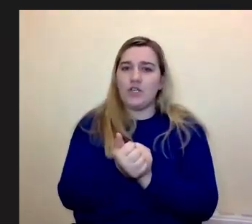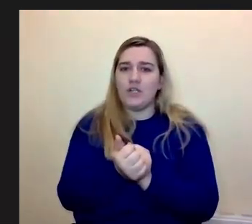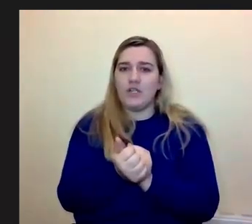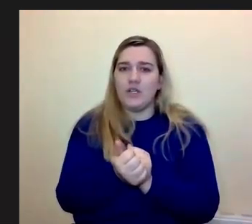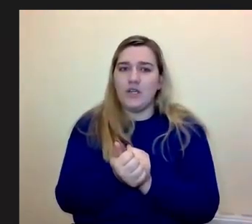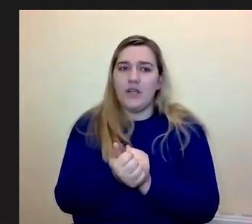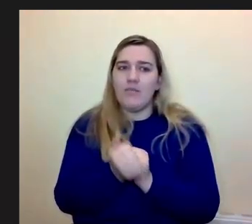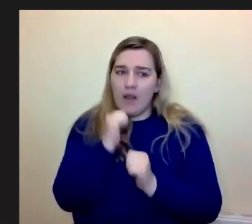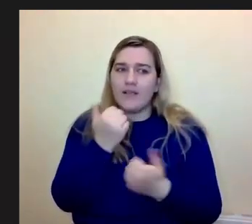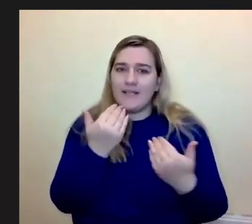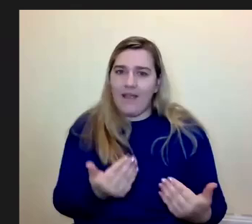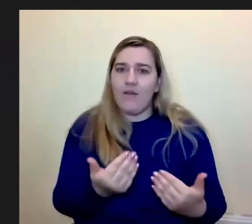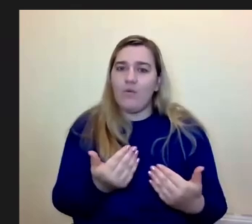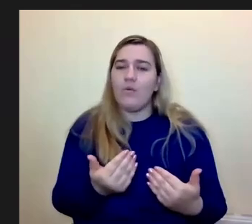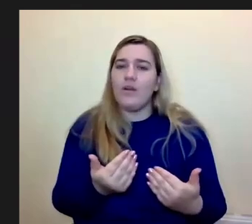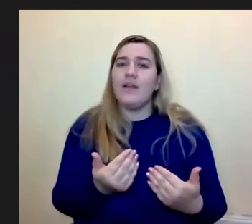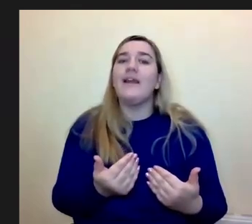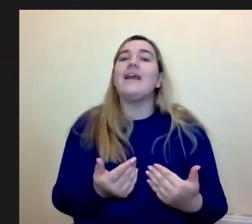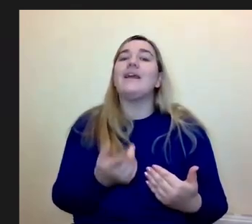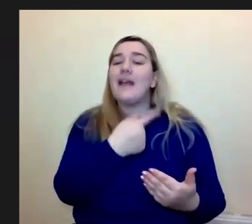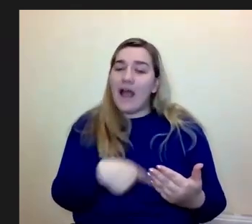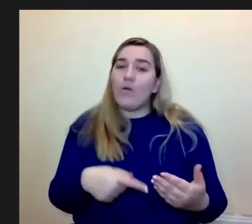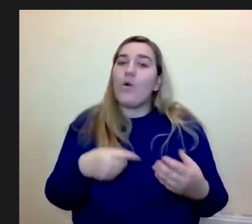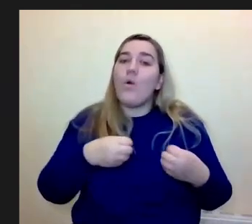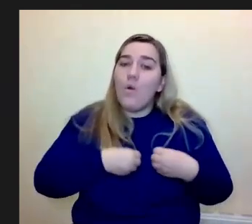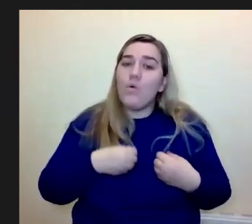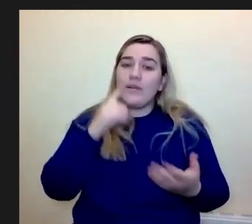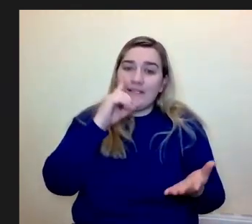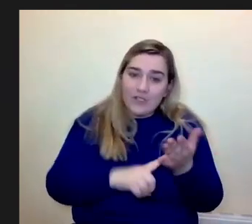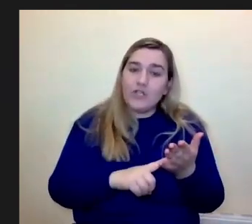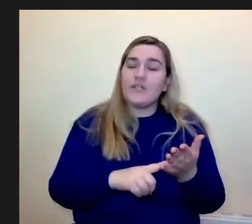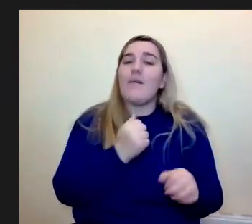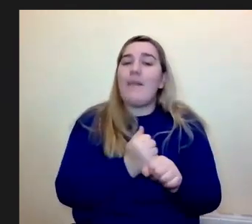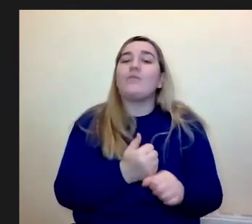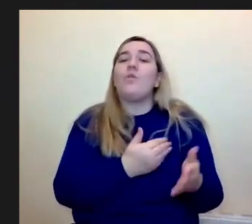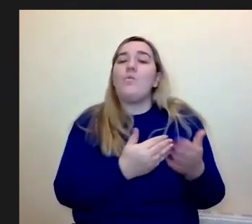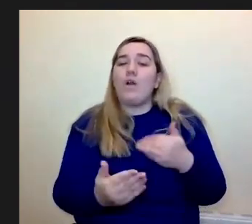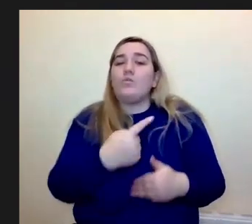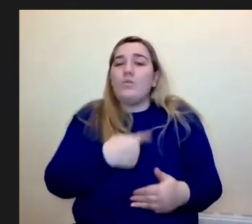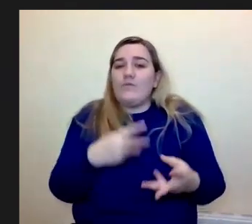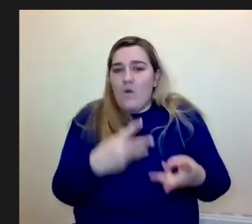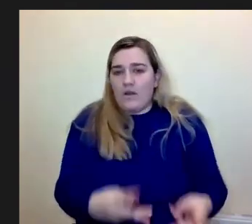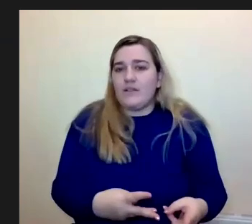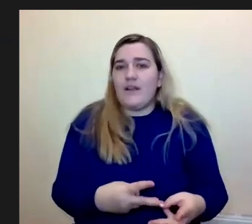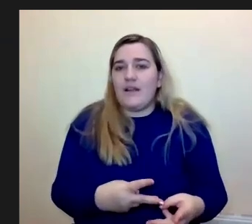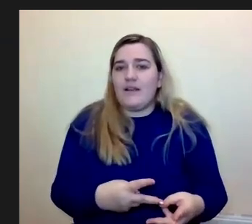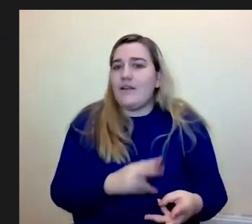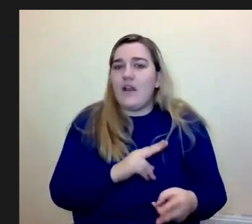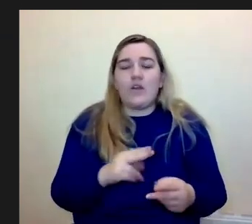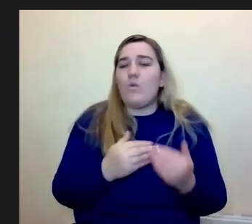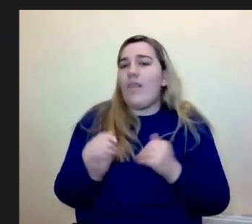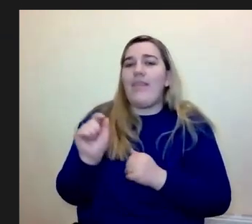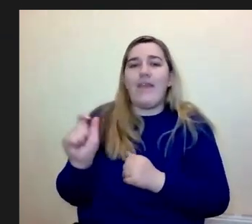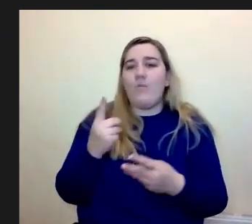turned around. It's out with we are making decisions and no one